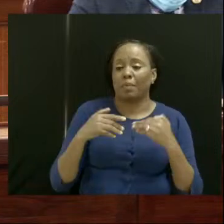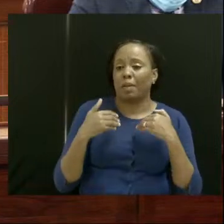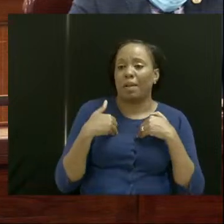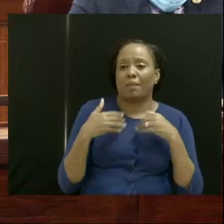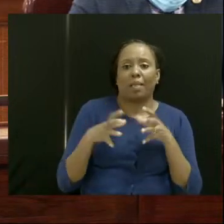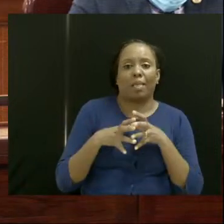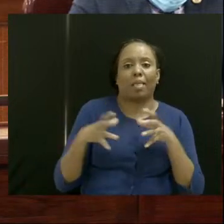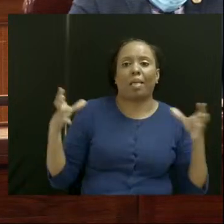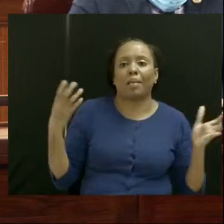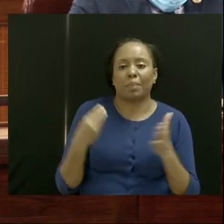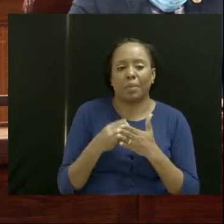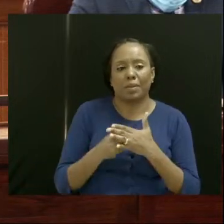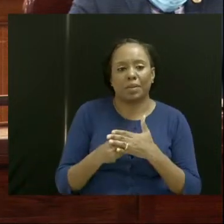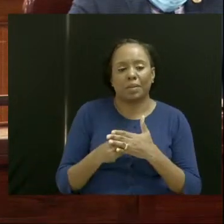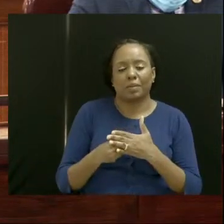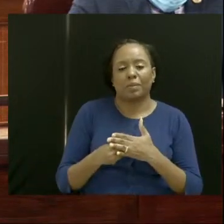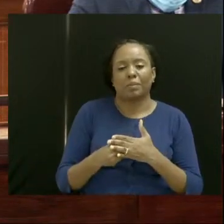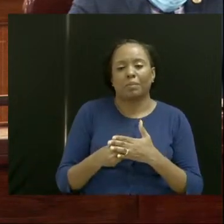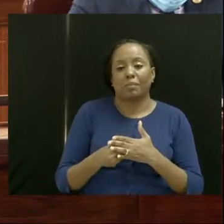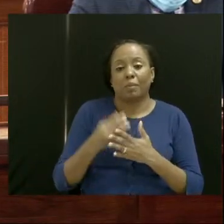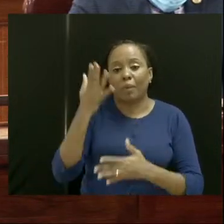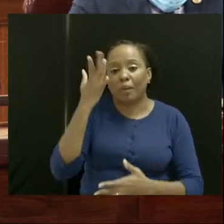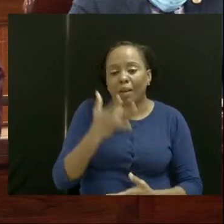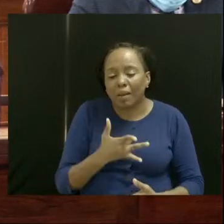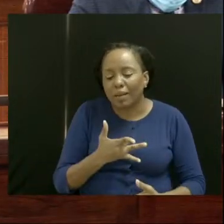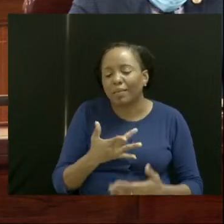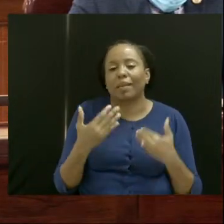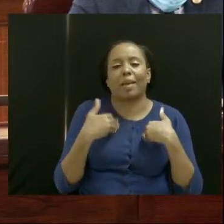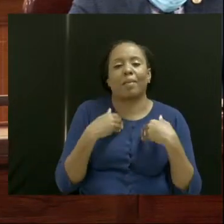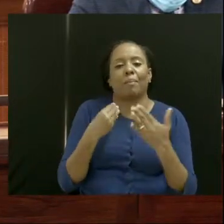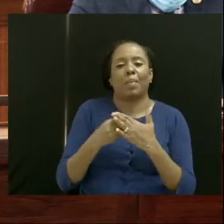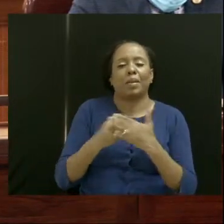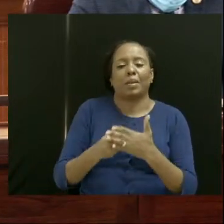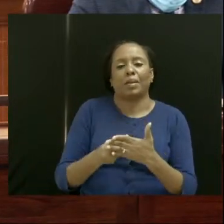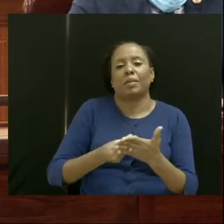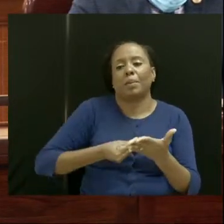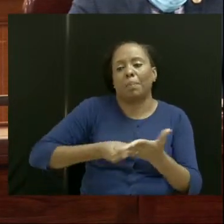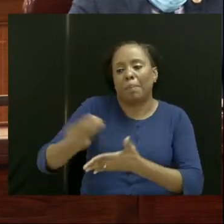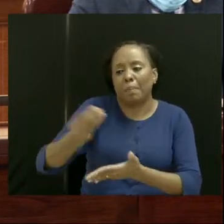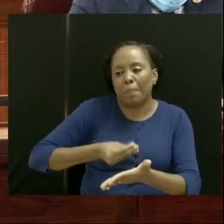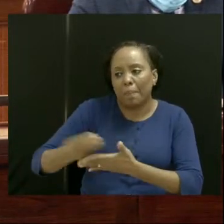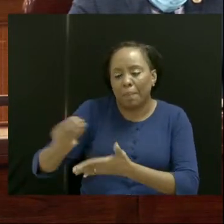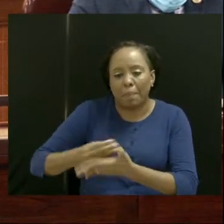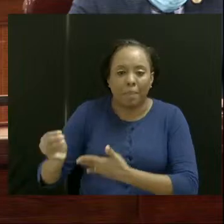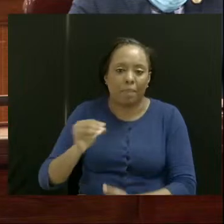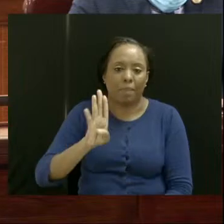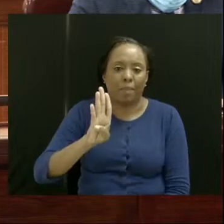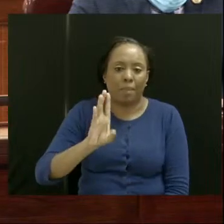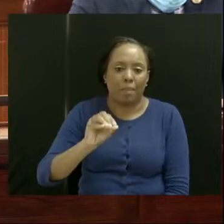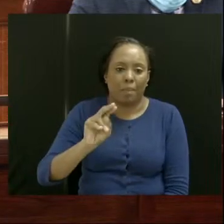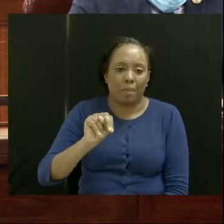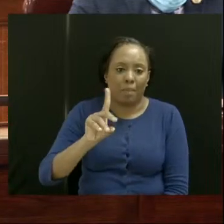market and not by the public servants of Barbados.